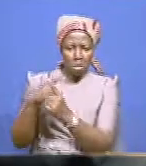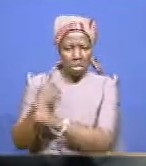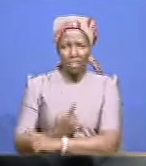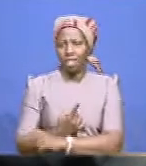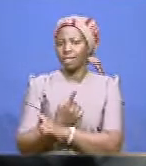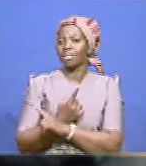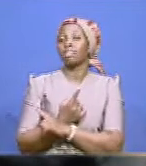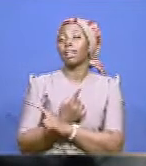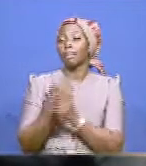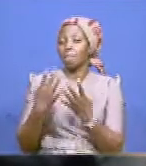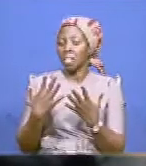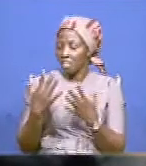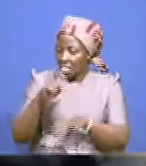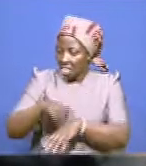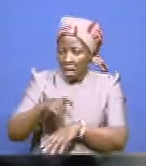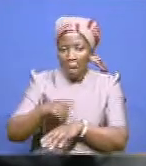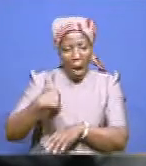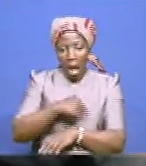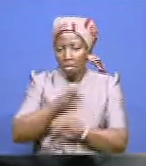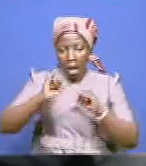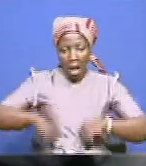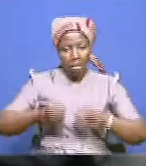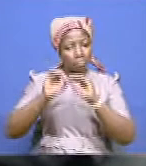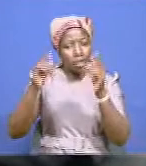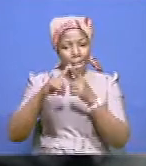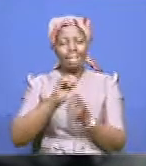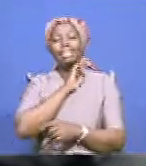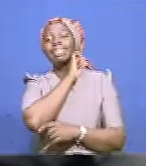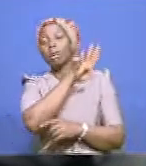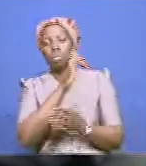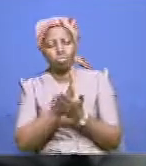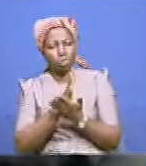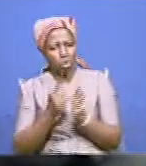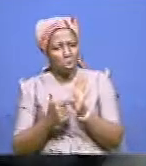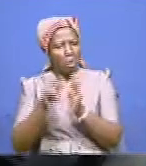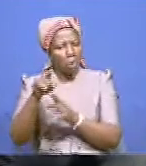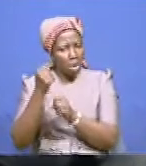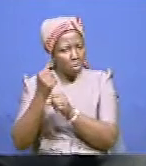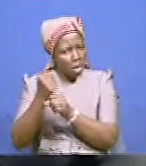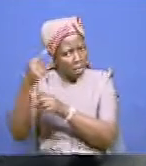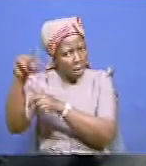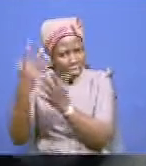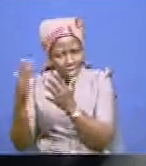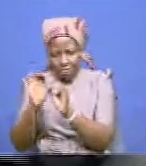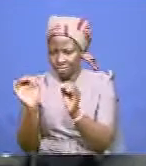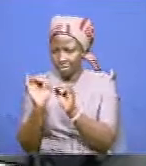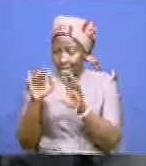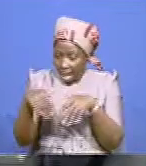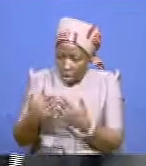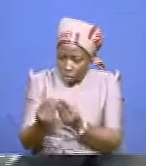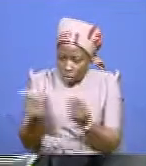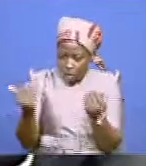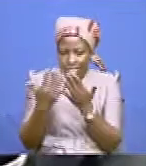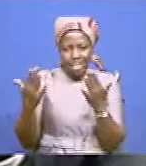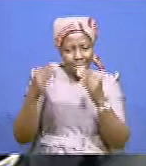are the times that we don't agree. Yes. But shouting does not justify that you're doing your things right in bedroom. It is how you resolve them, agree